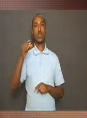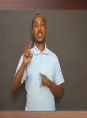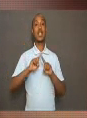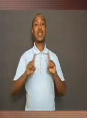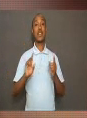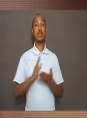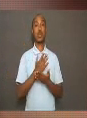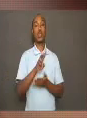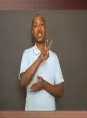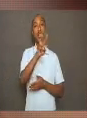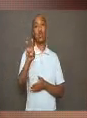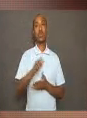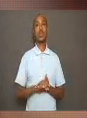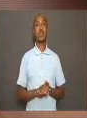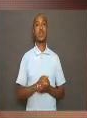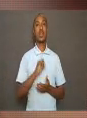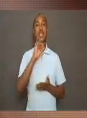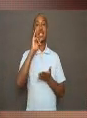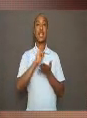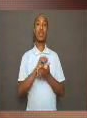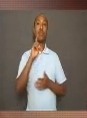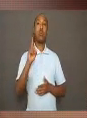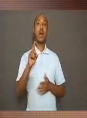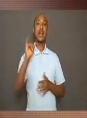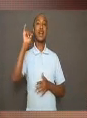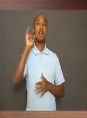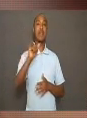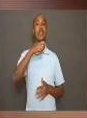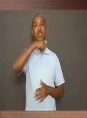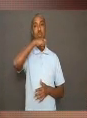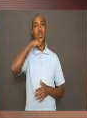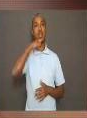difference between the two is that one remains a